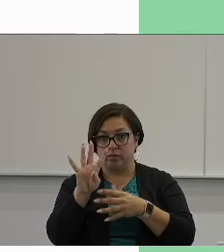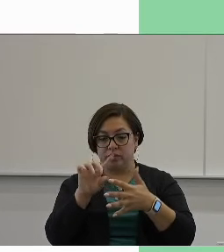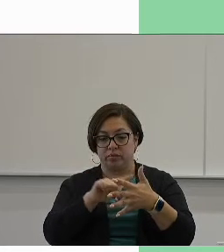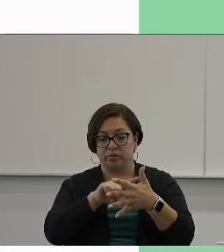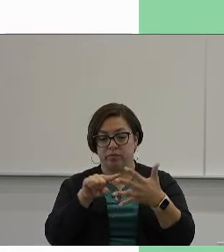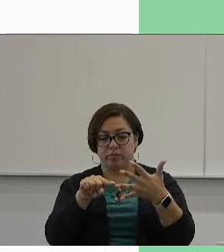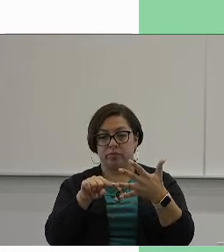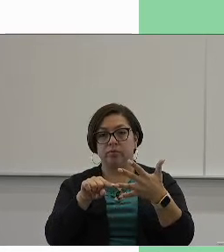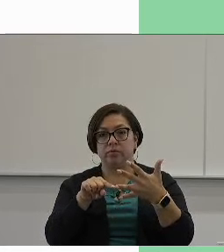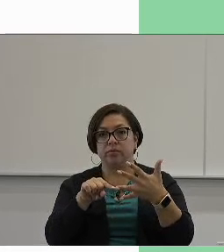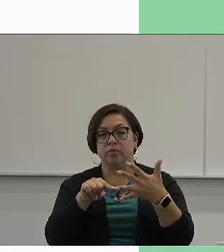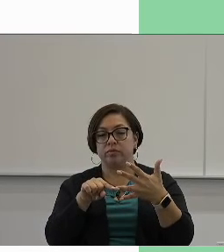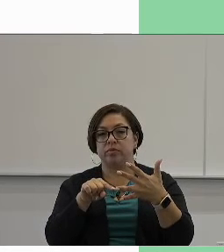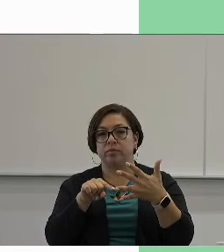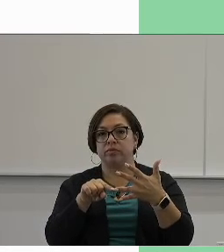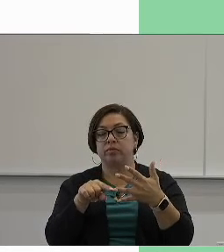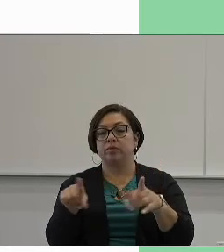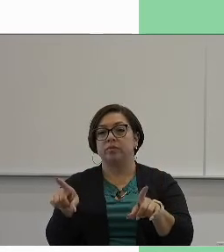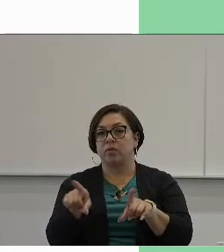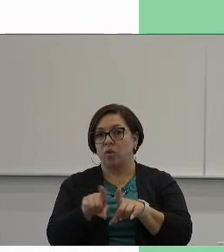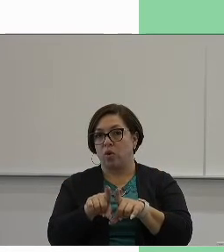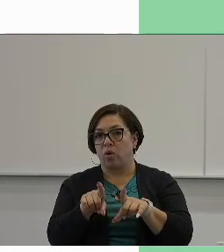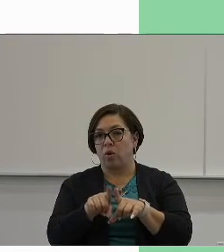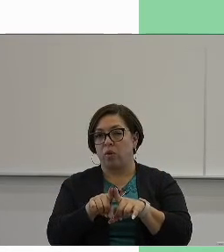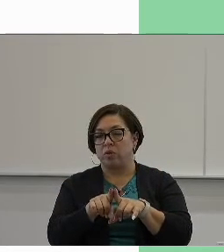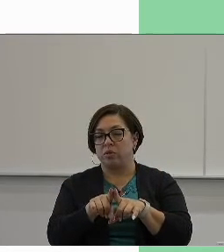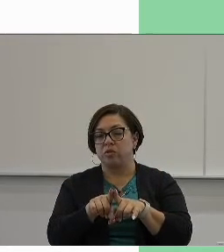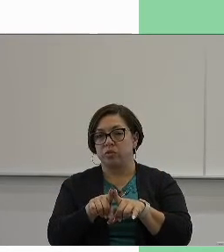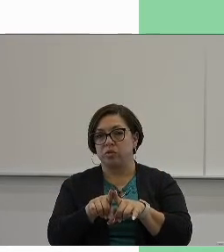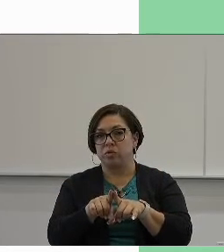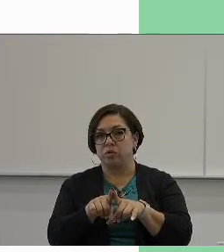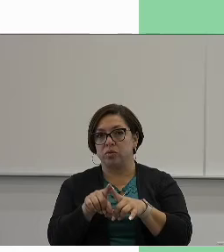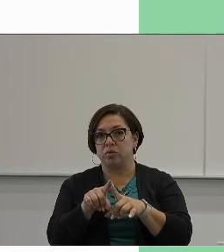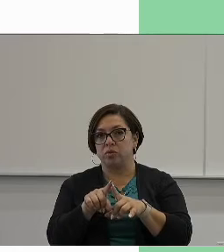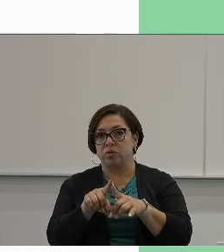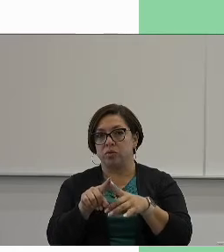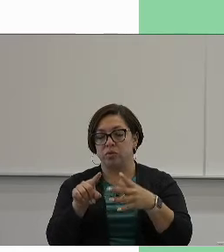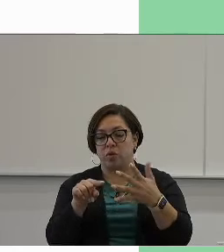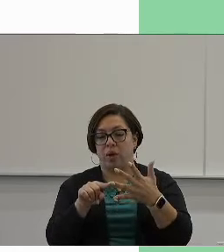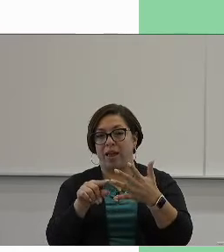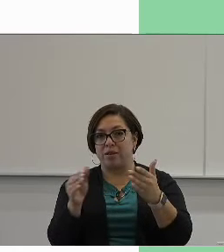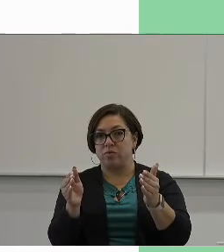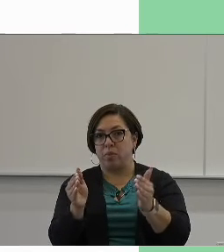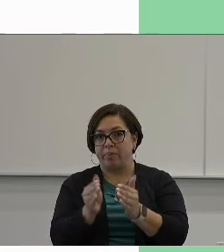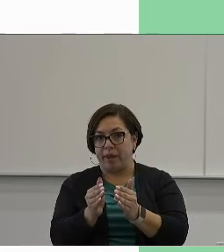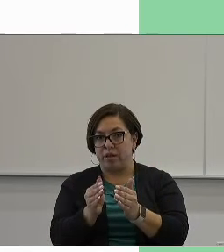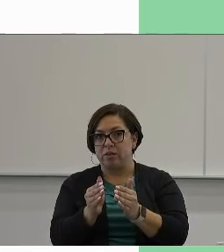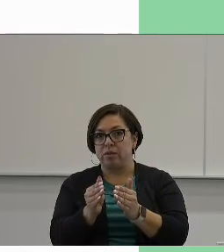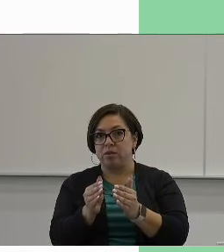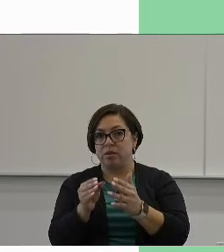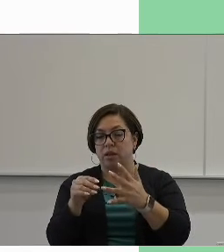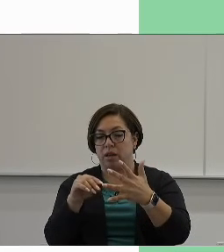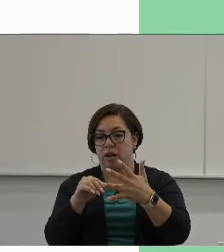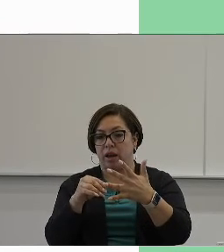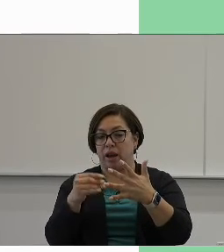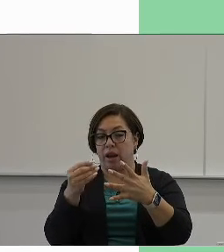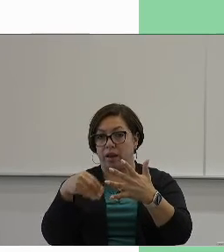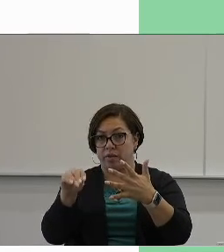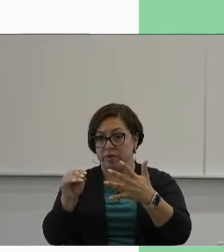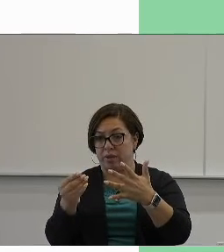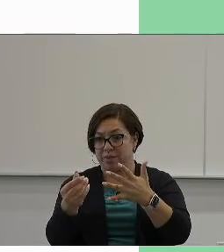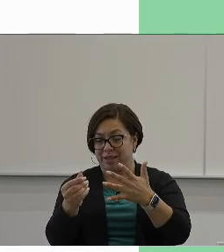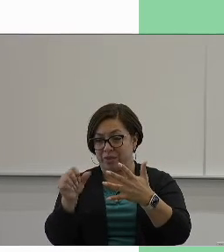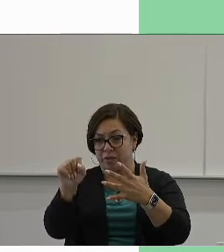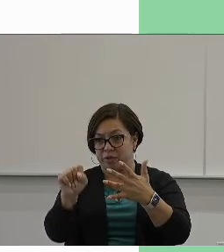conversely, also, or by the same token, also becomes a little more compact. It gives up some territory on the southeast